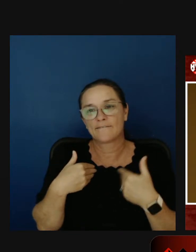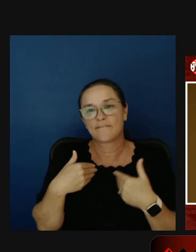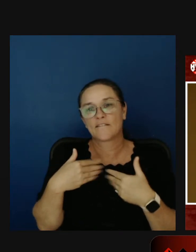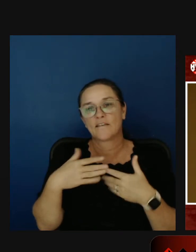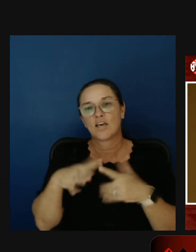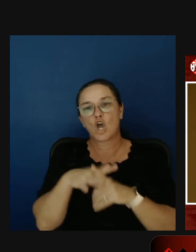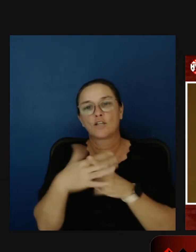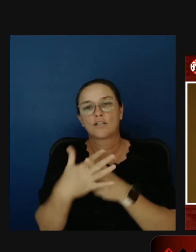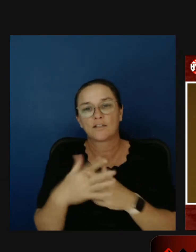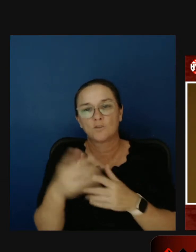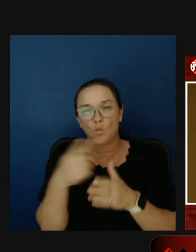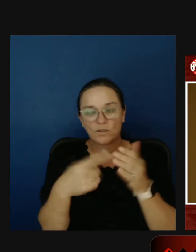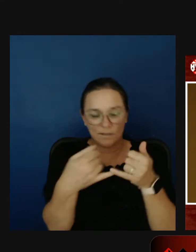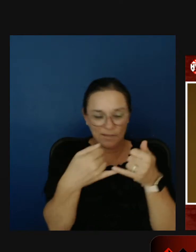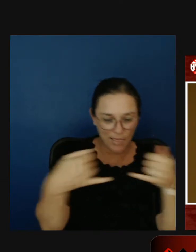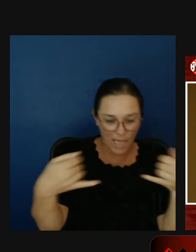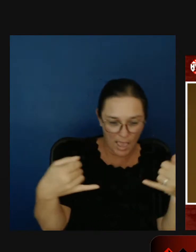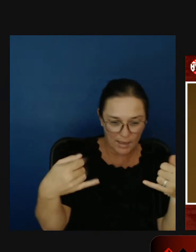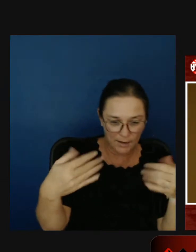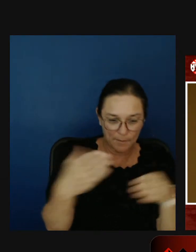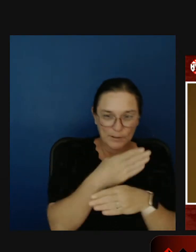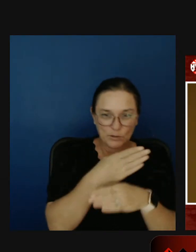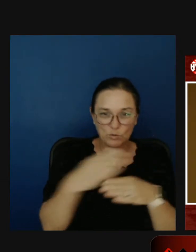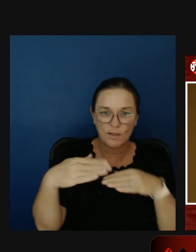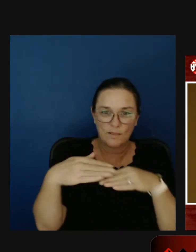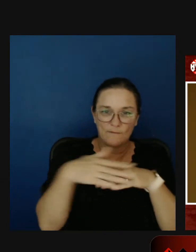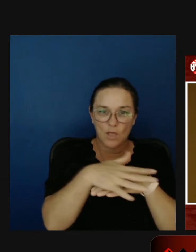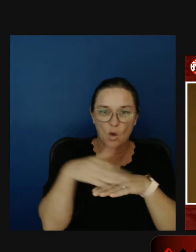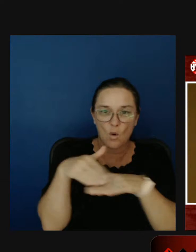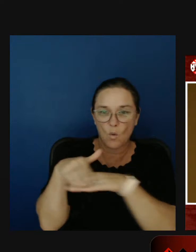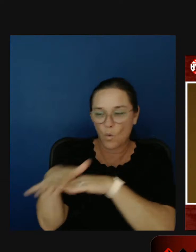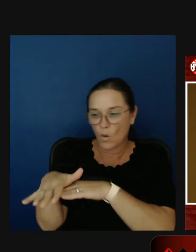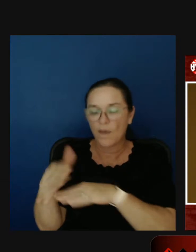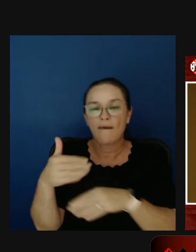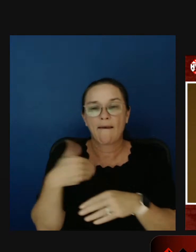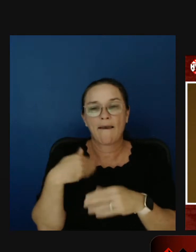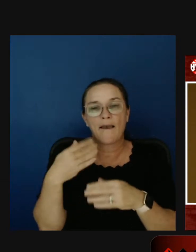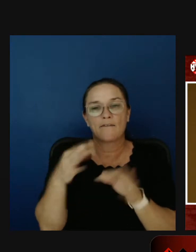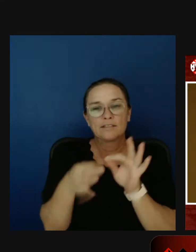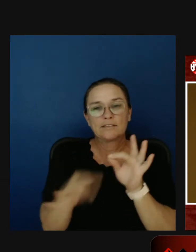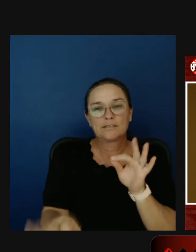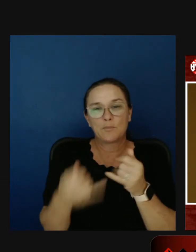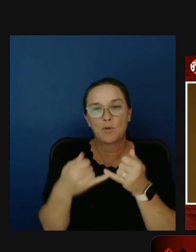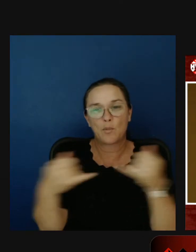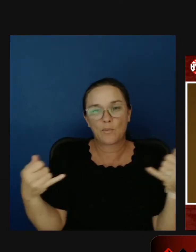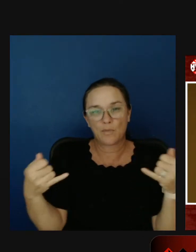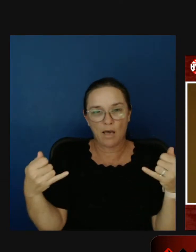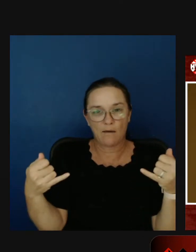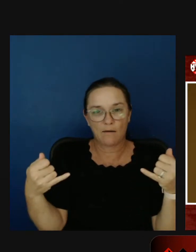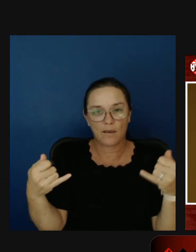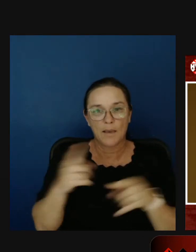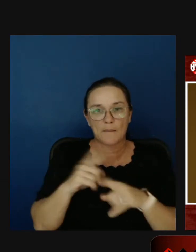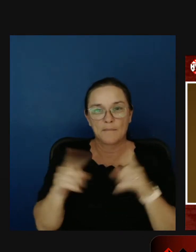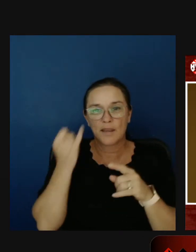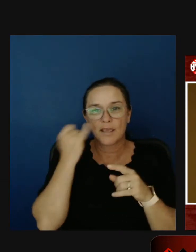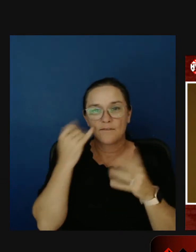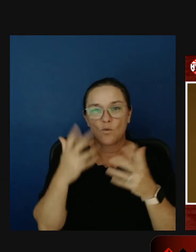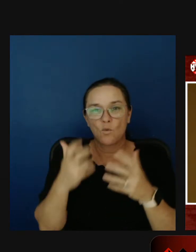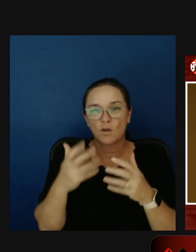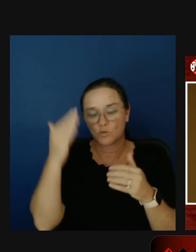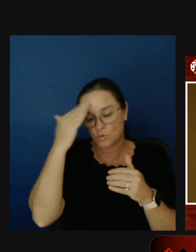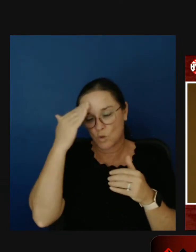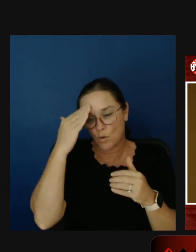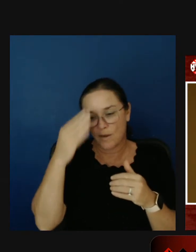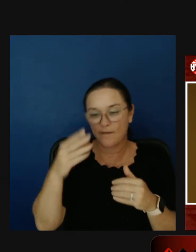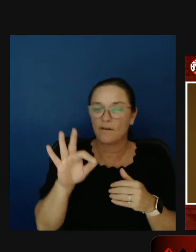between this flow and that flow, which is usually a simple, solid black line. But if you want to know if something's a contact or something's a fault and what type